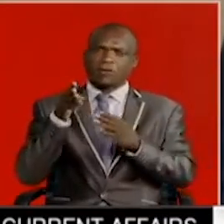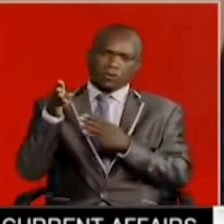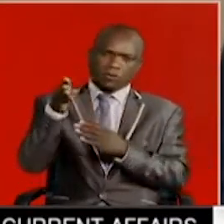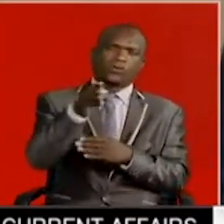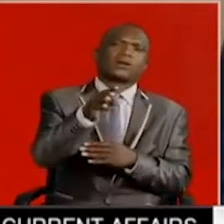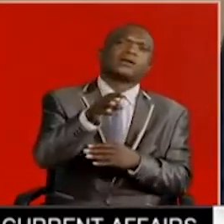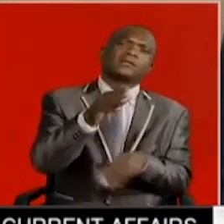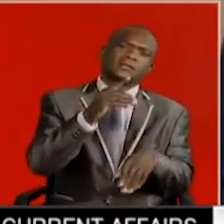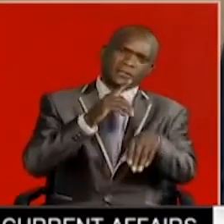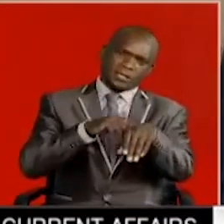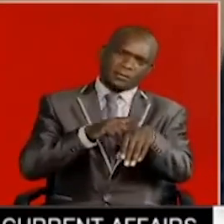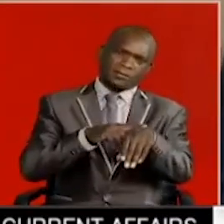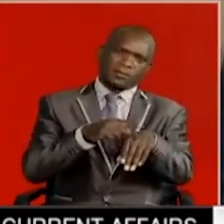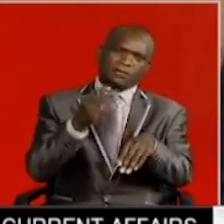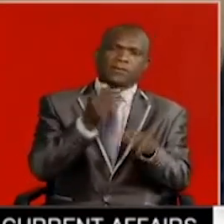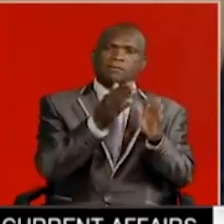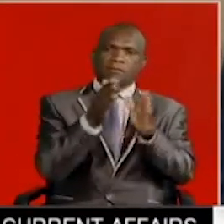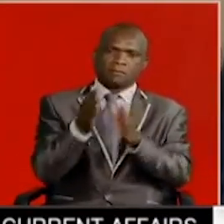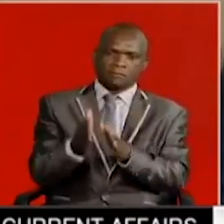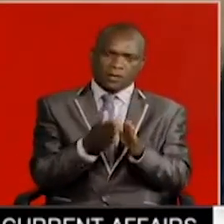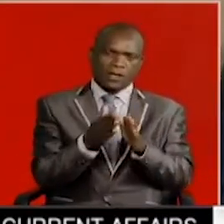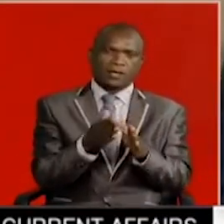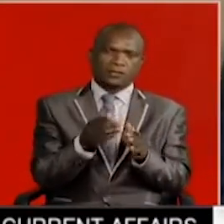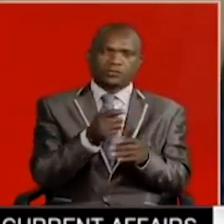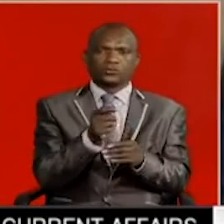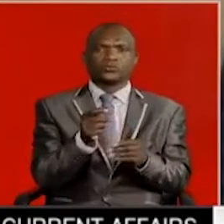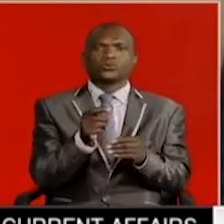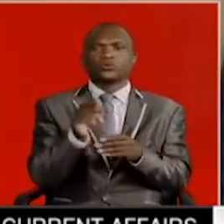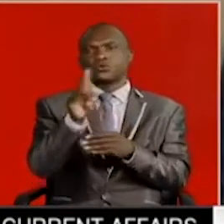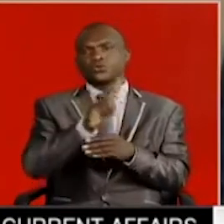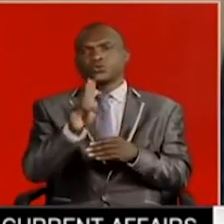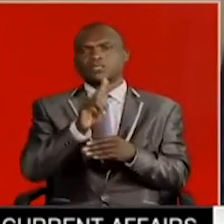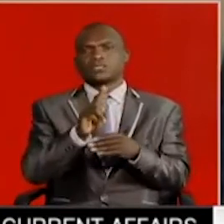the period from planning to implementation.